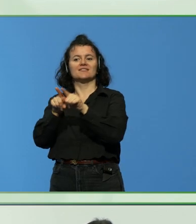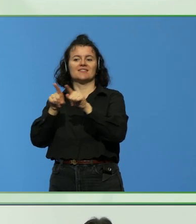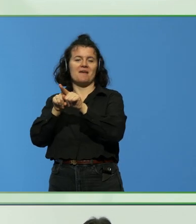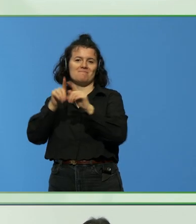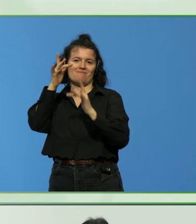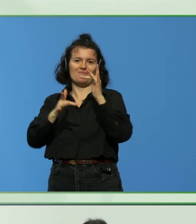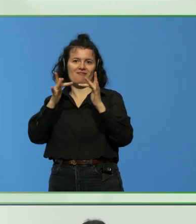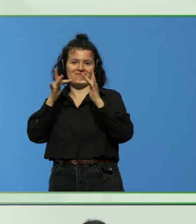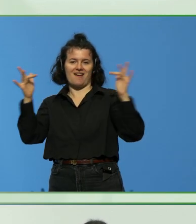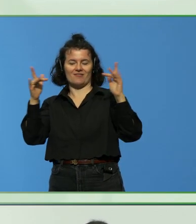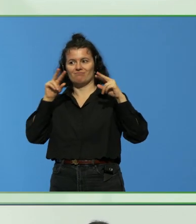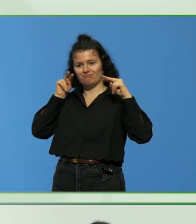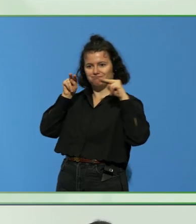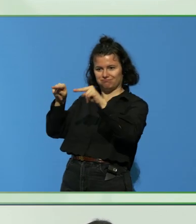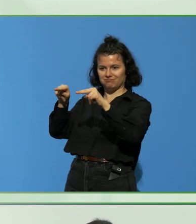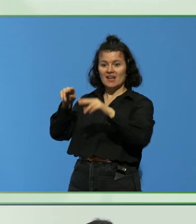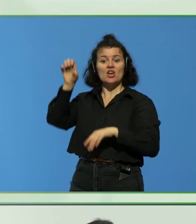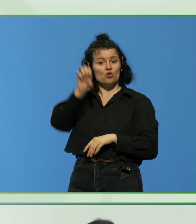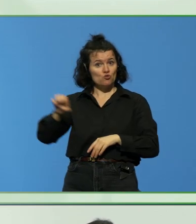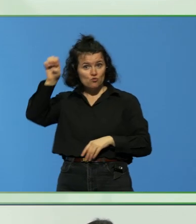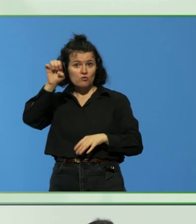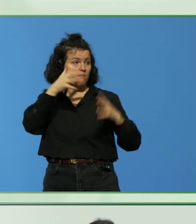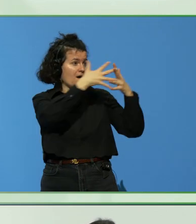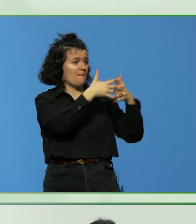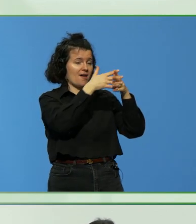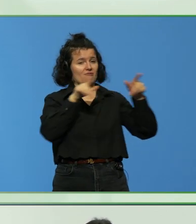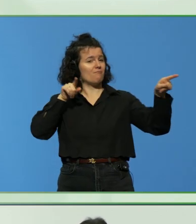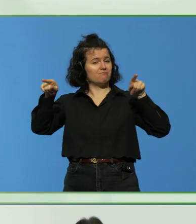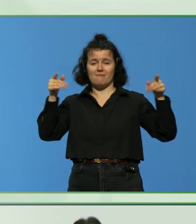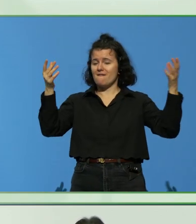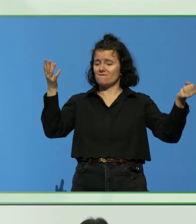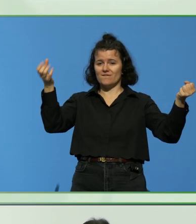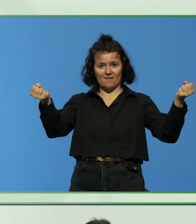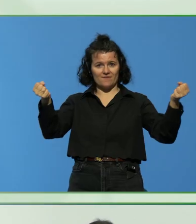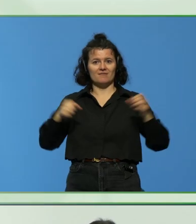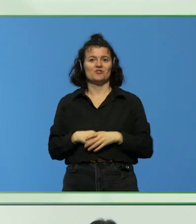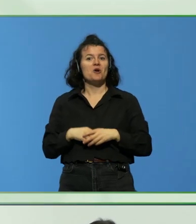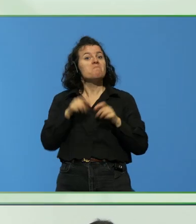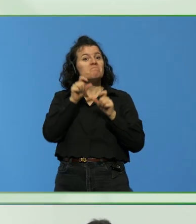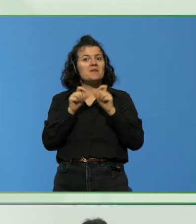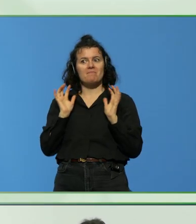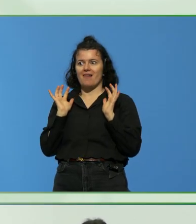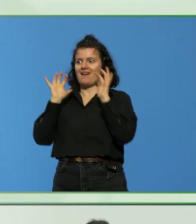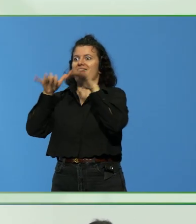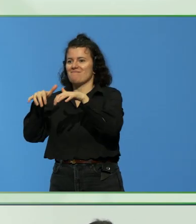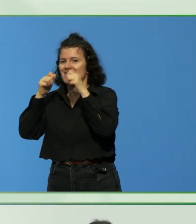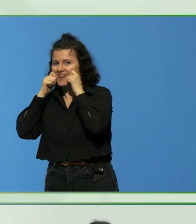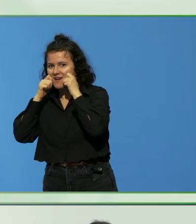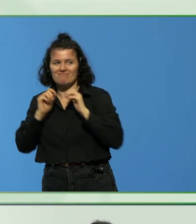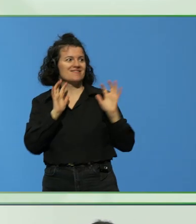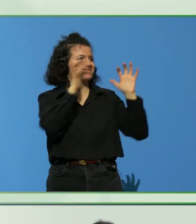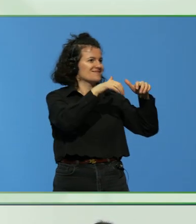where these communities meet in person. The audience is mainstream,